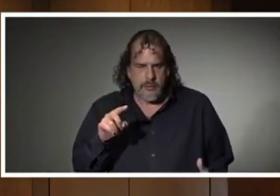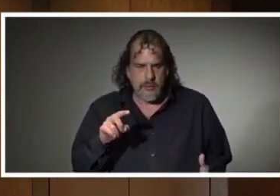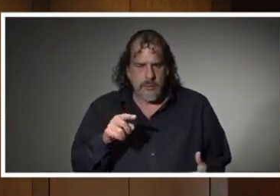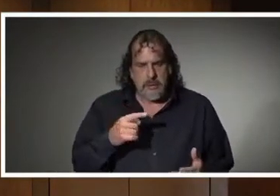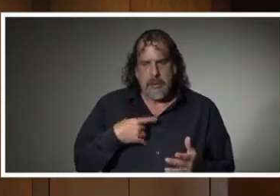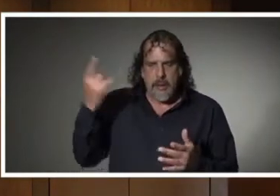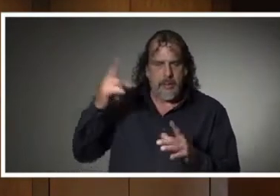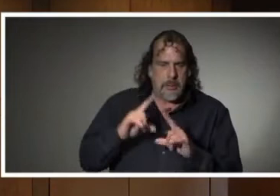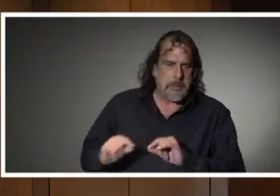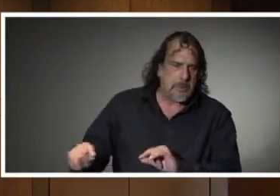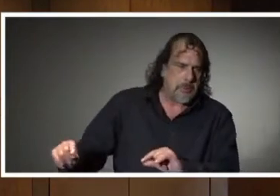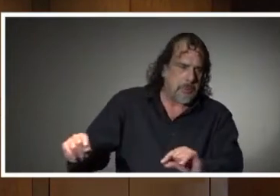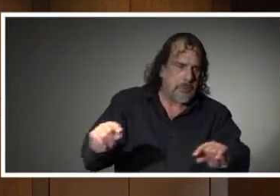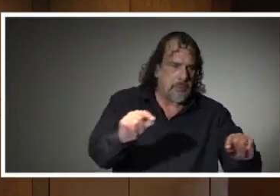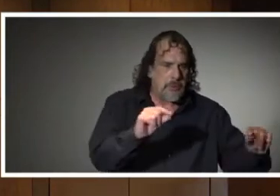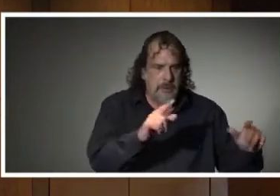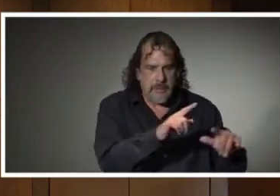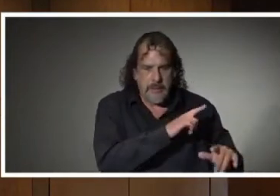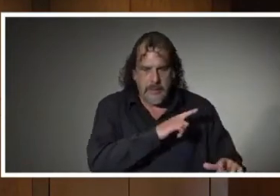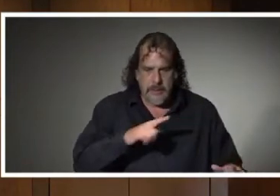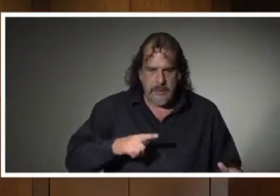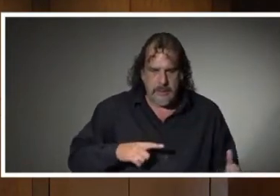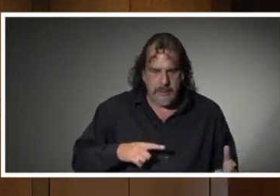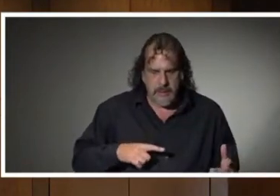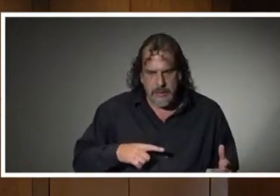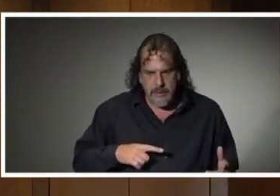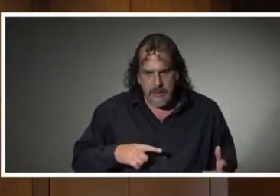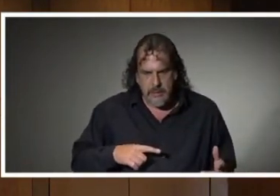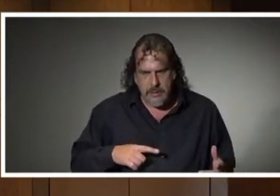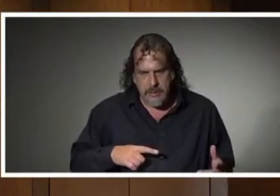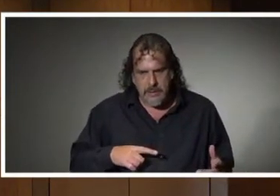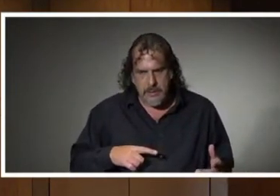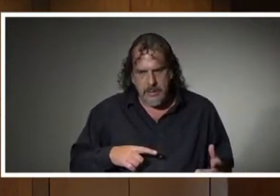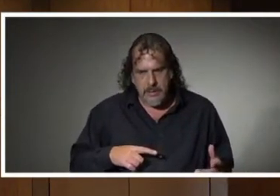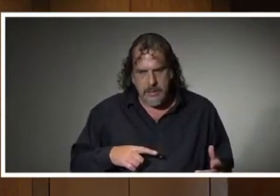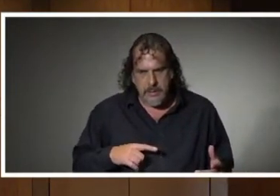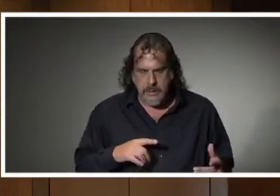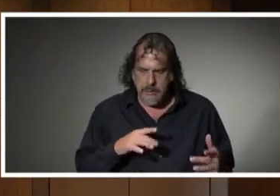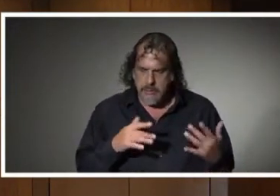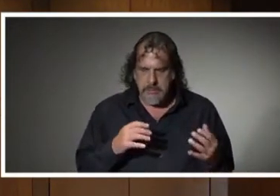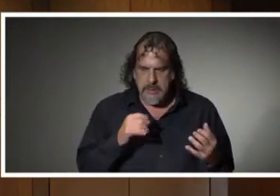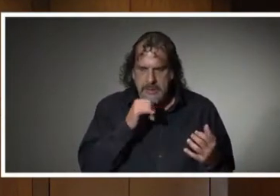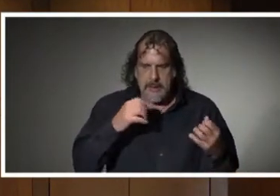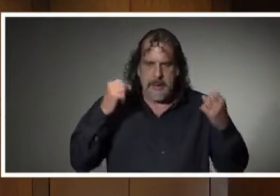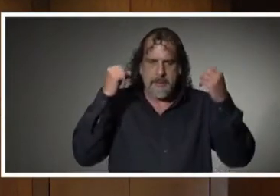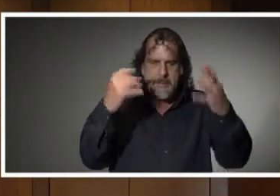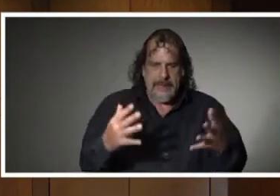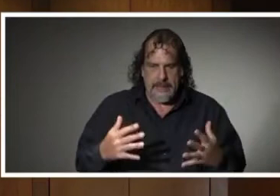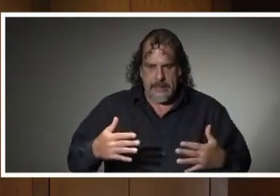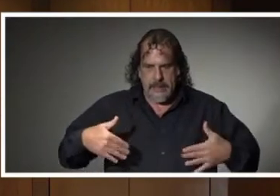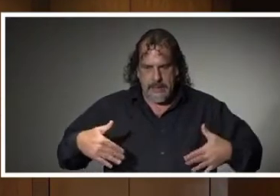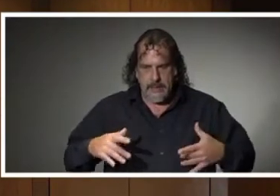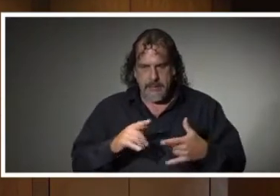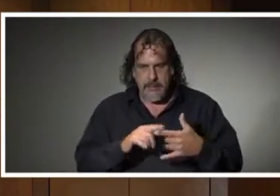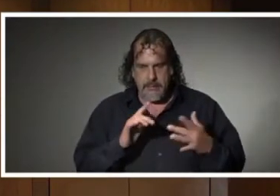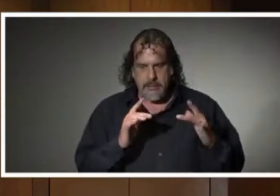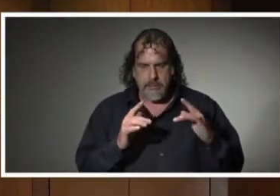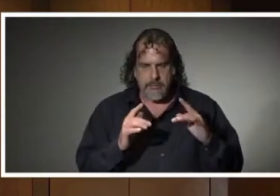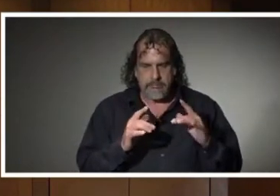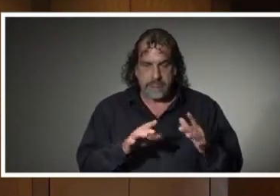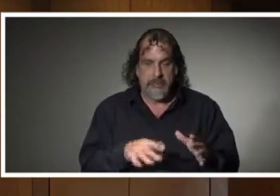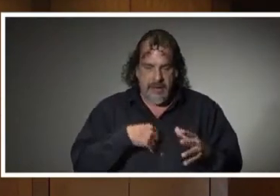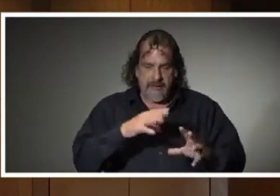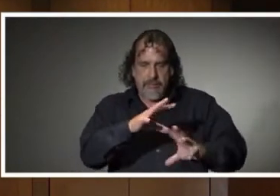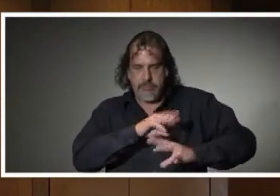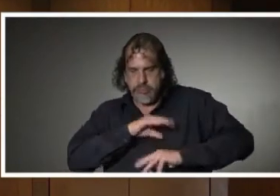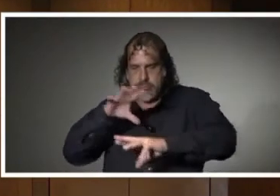of the legislature that have contacted, well, not many yet, but there have been a few that have contacted with the